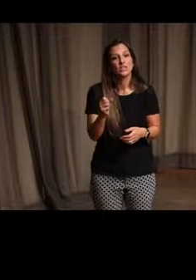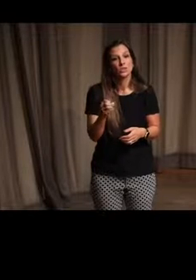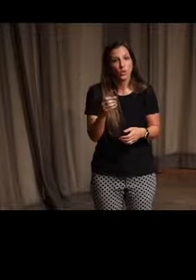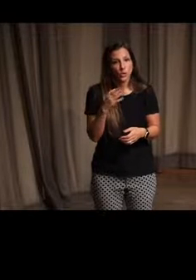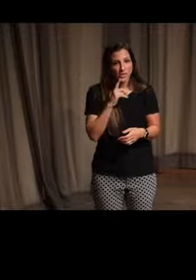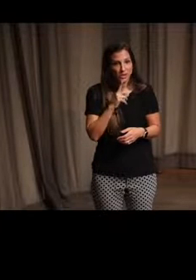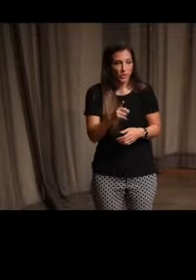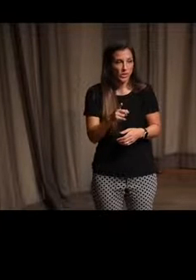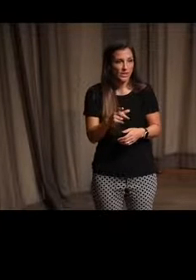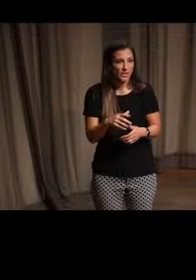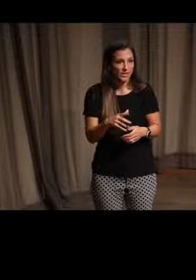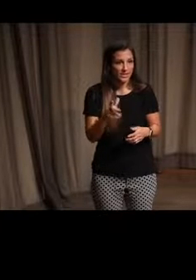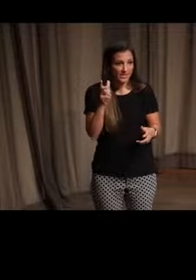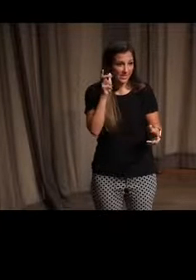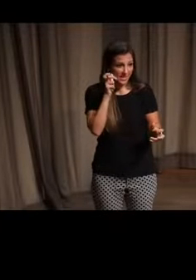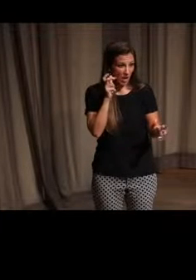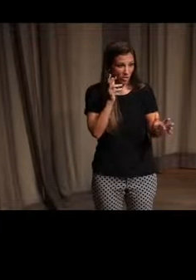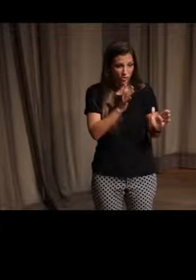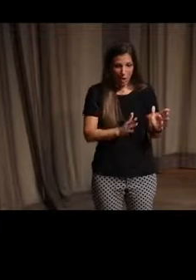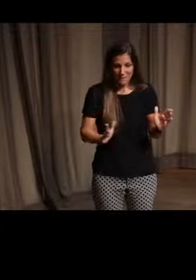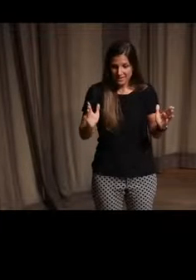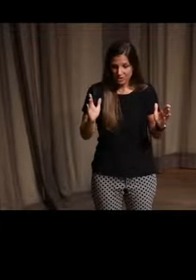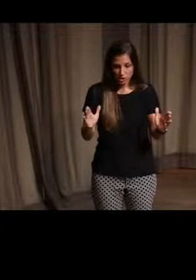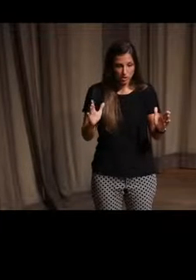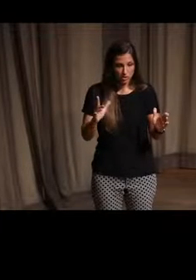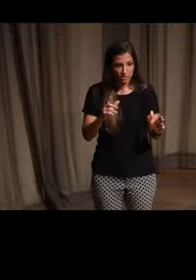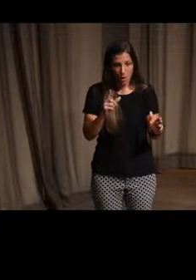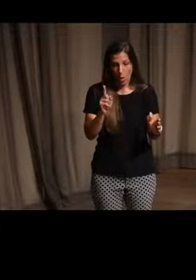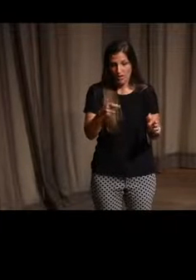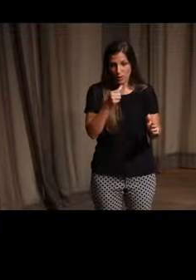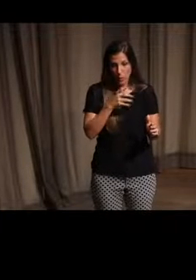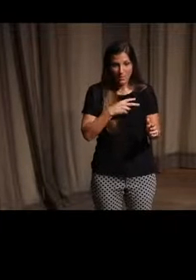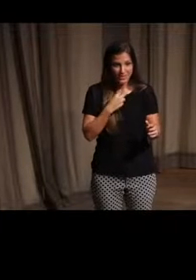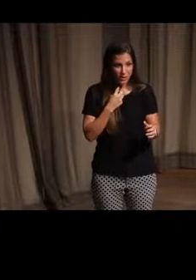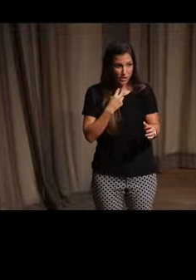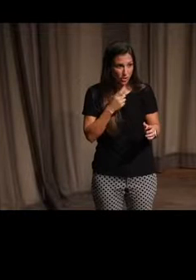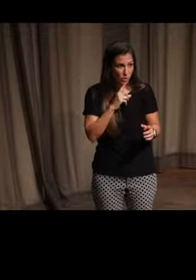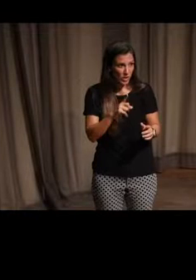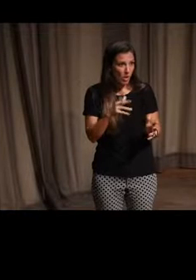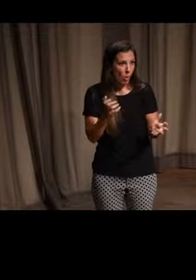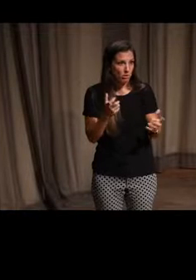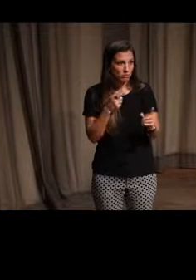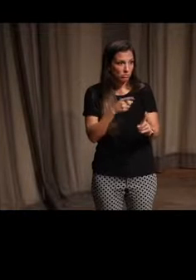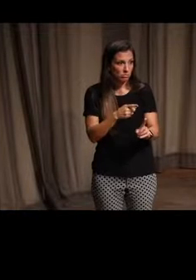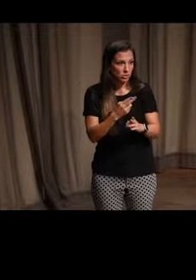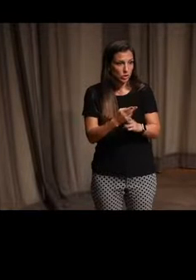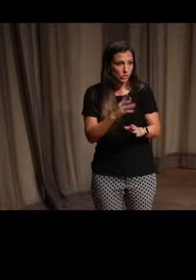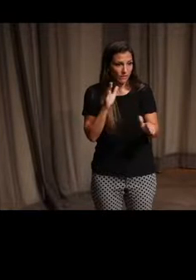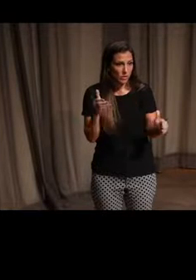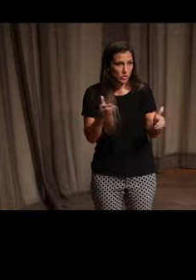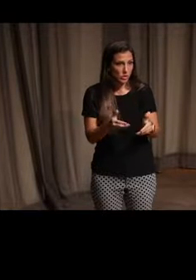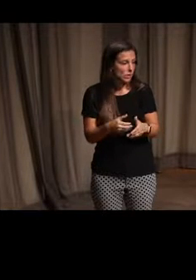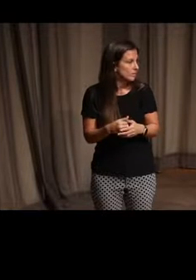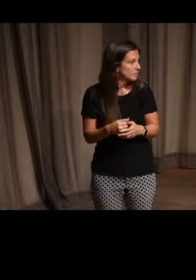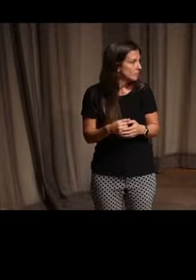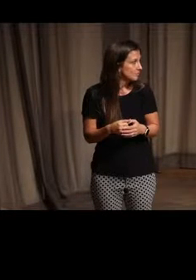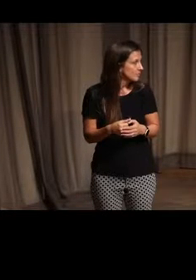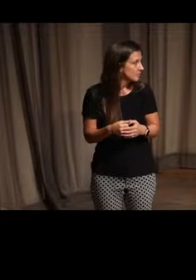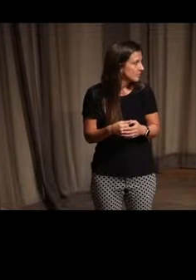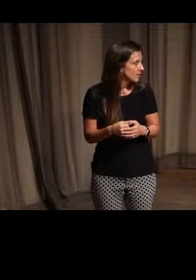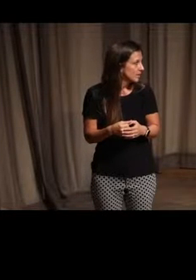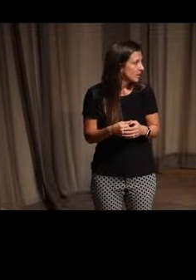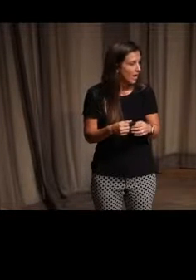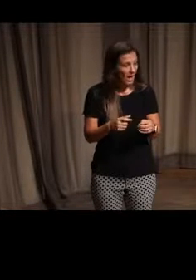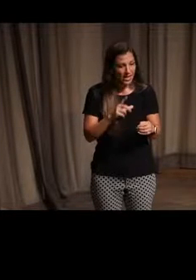This is just a sound composition, just with women's voices. That's really what I wanted to use and focus on. And actually, I'm